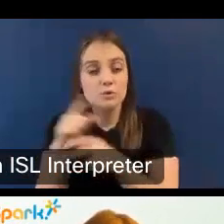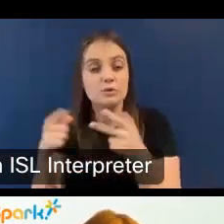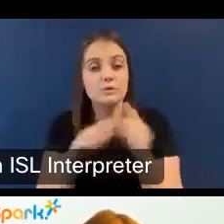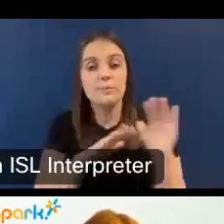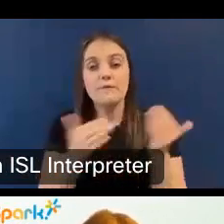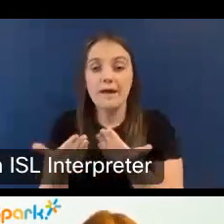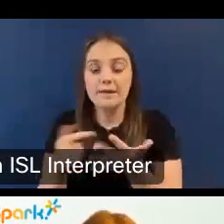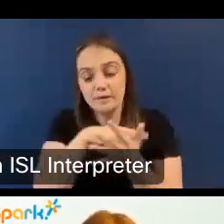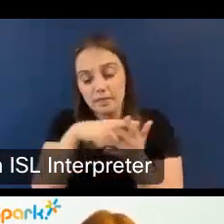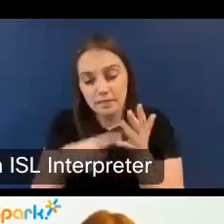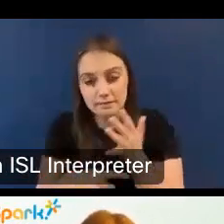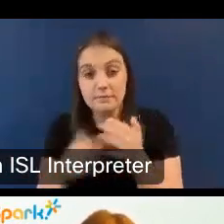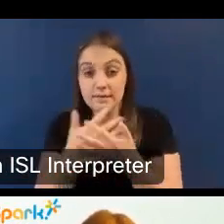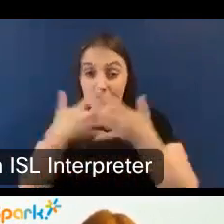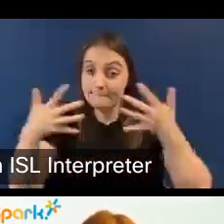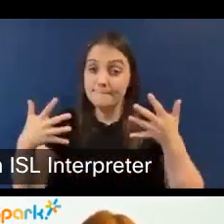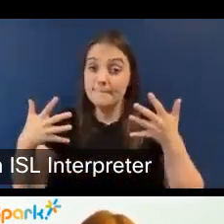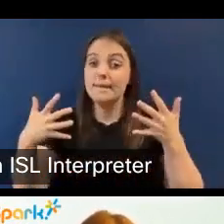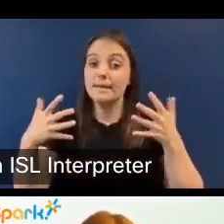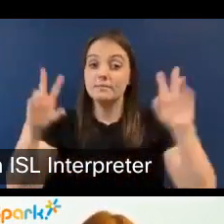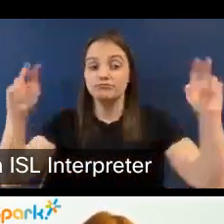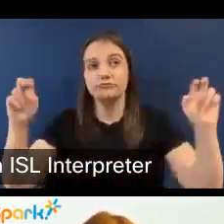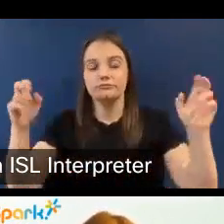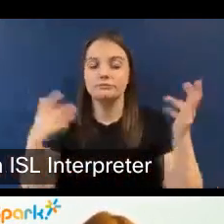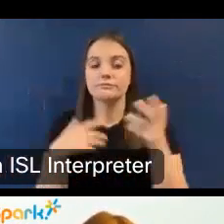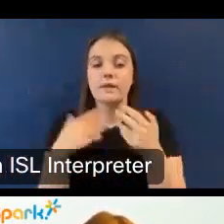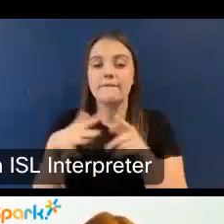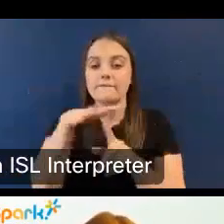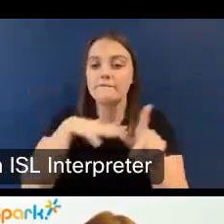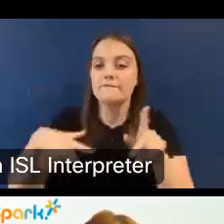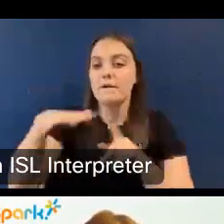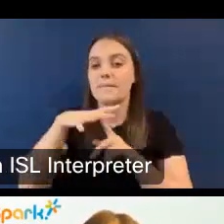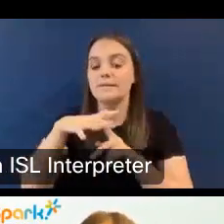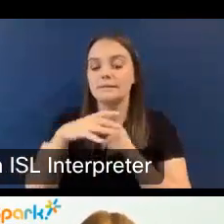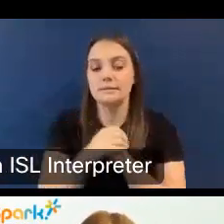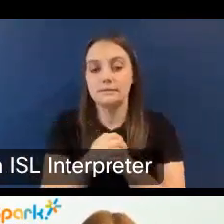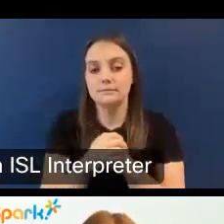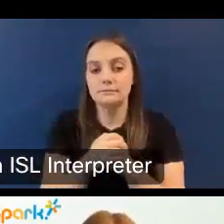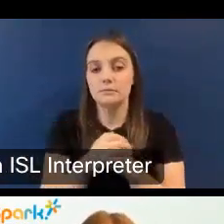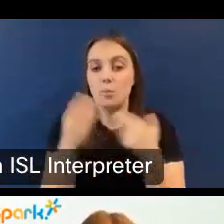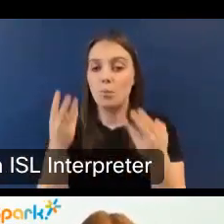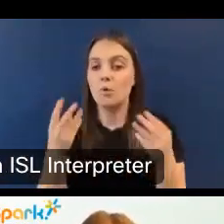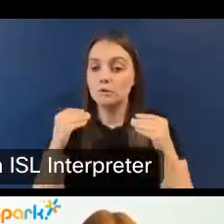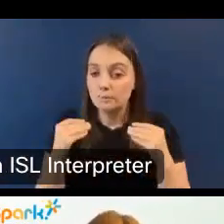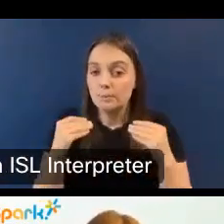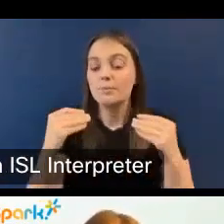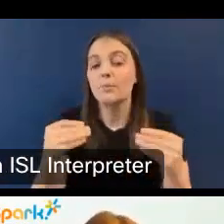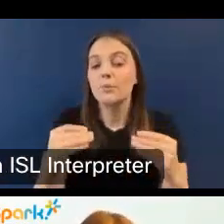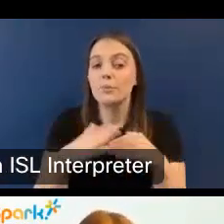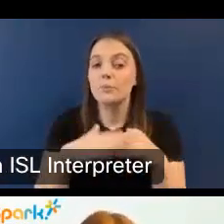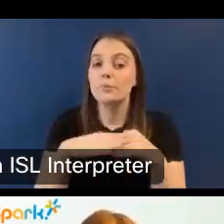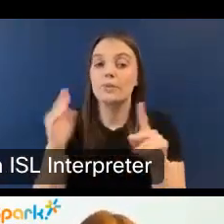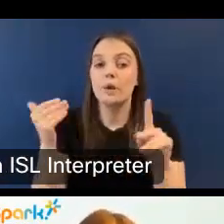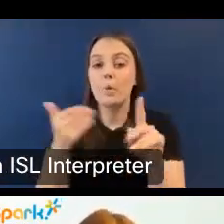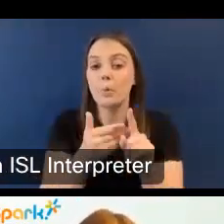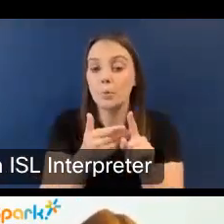of bigger picture of the environment to move towards that kind of goal, which